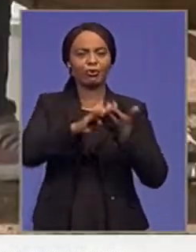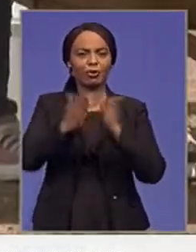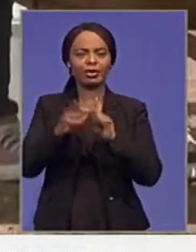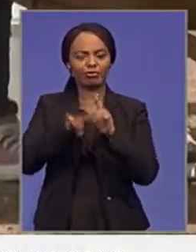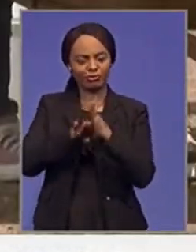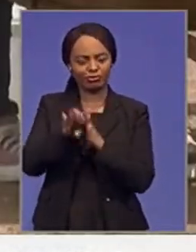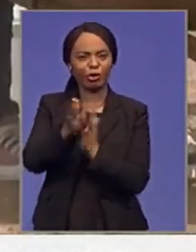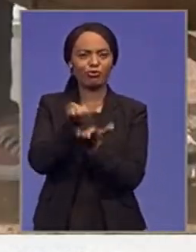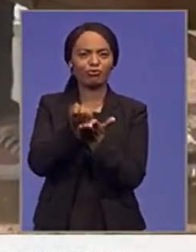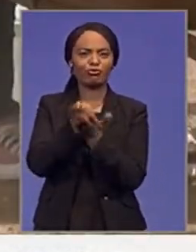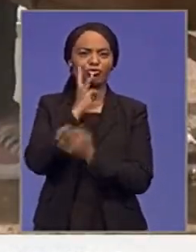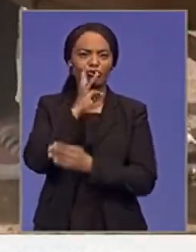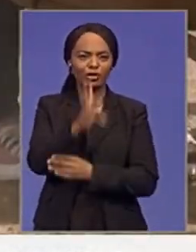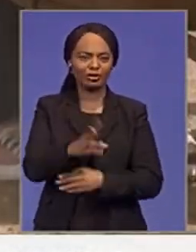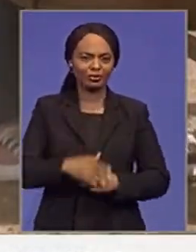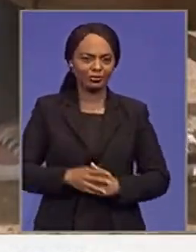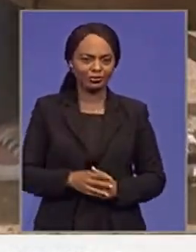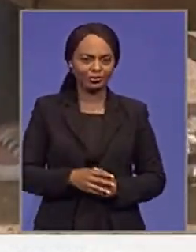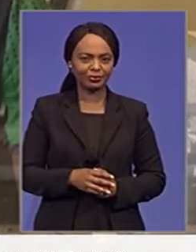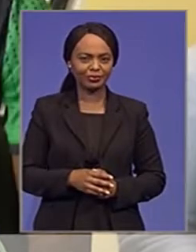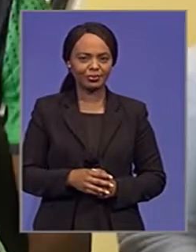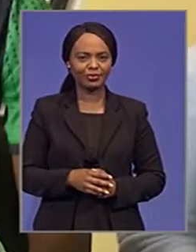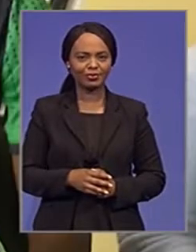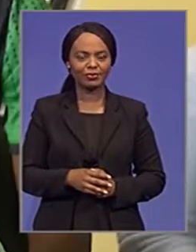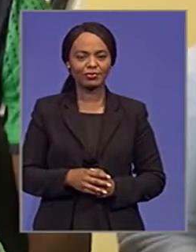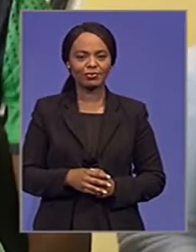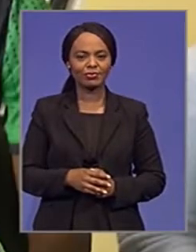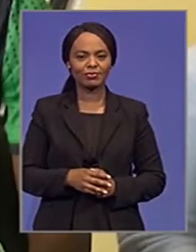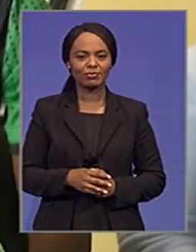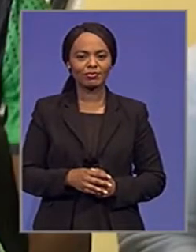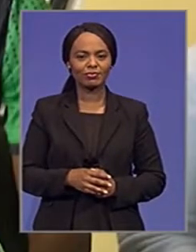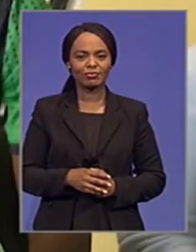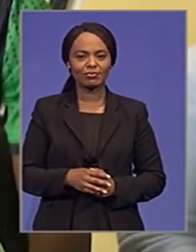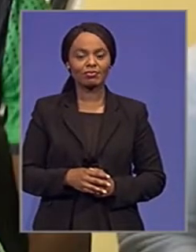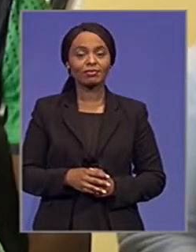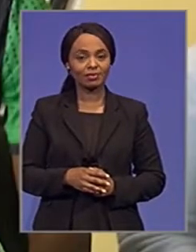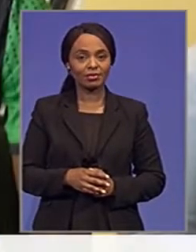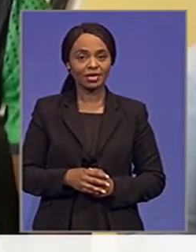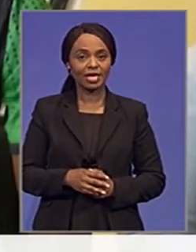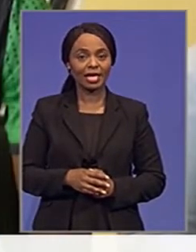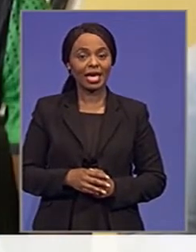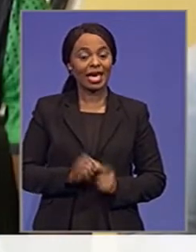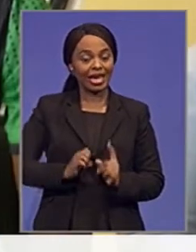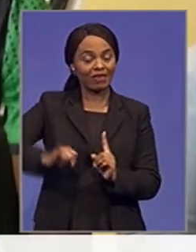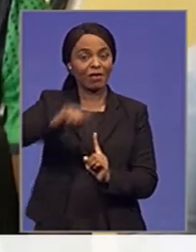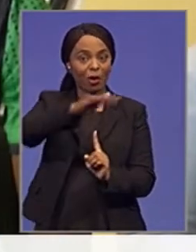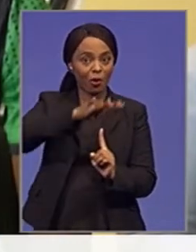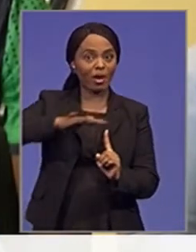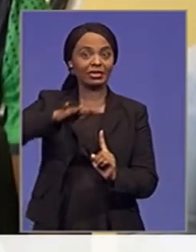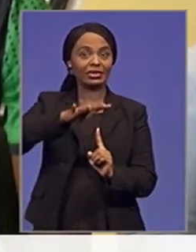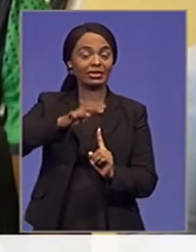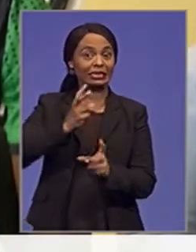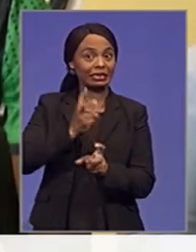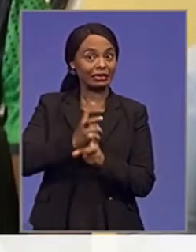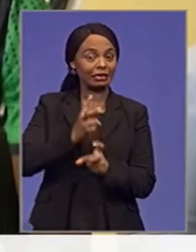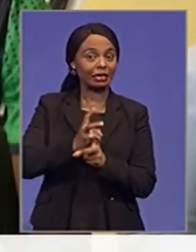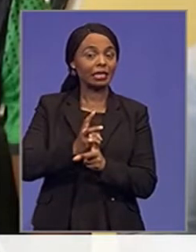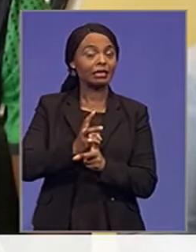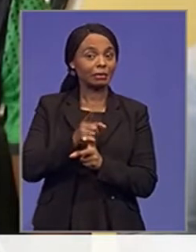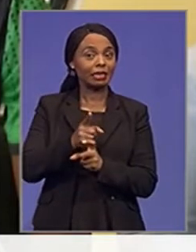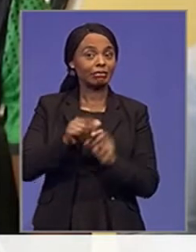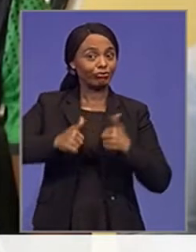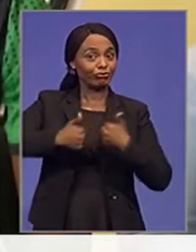tša motheo. I enter into a very hostile environment. However, when you can see,